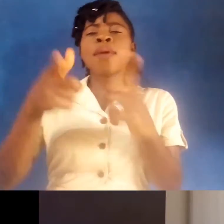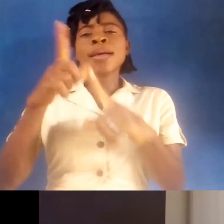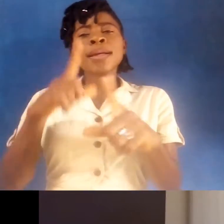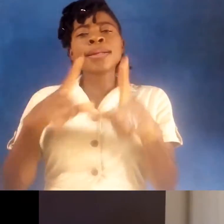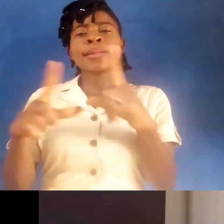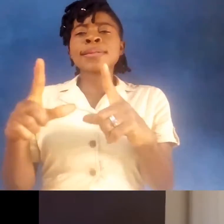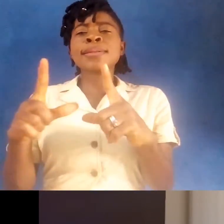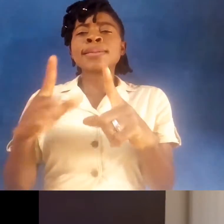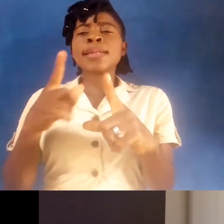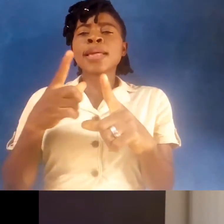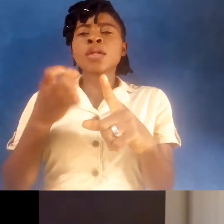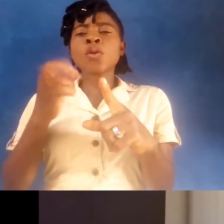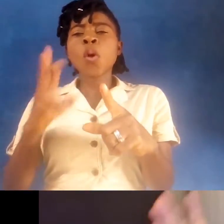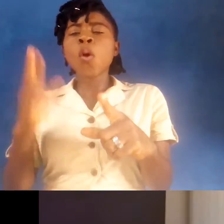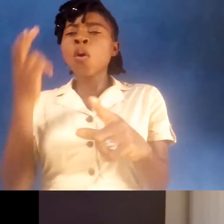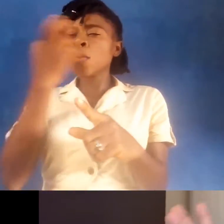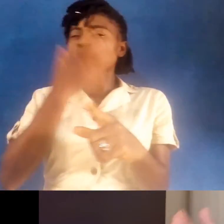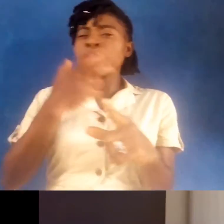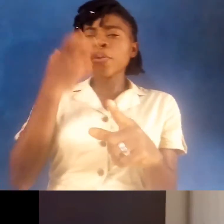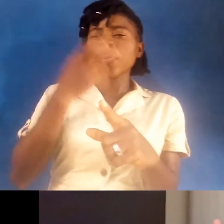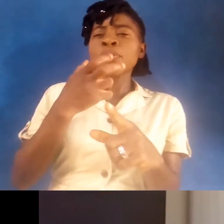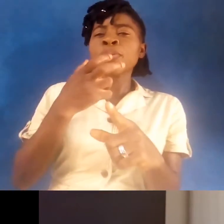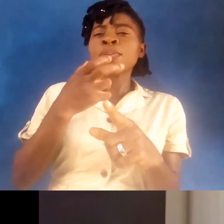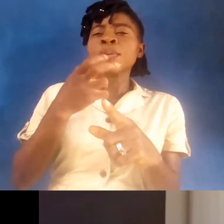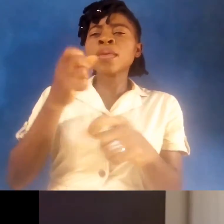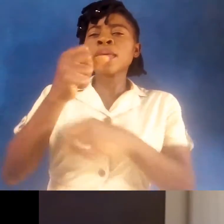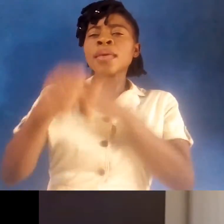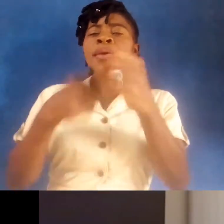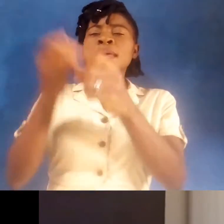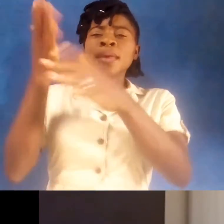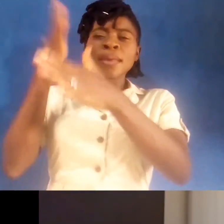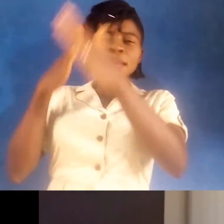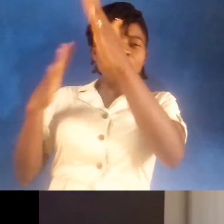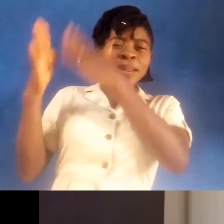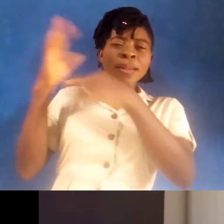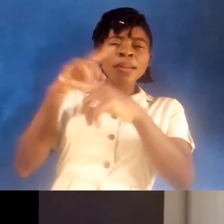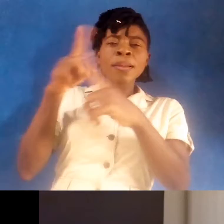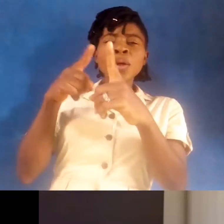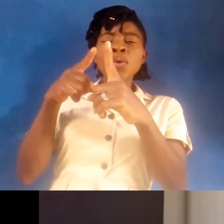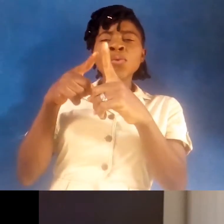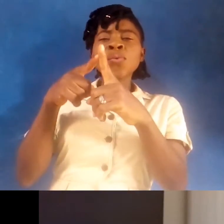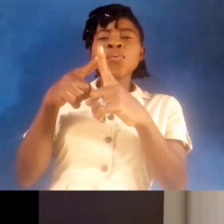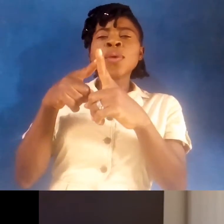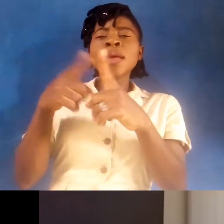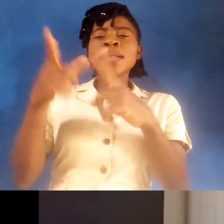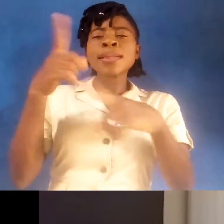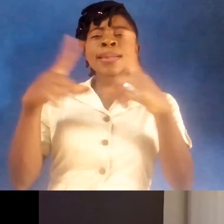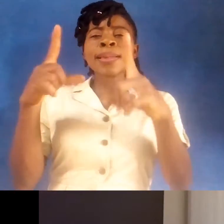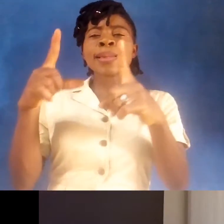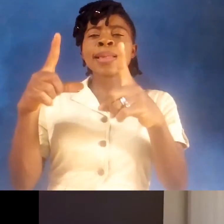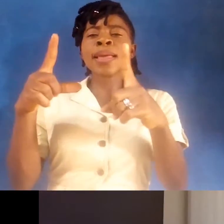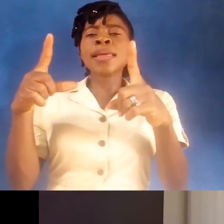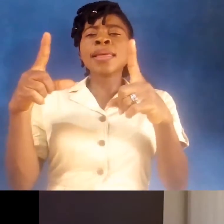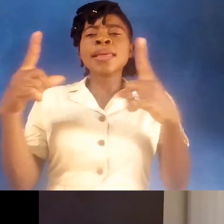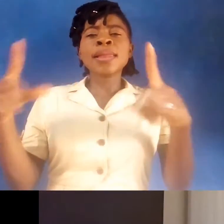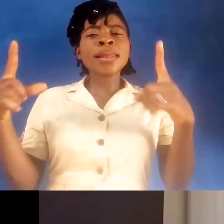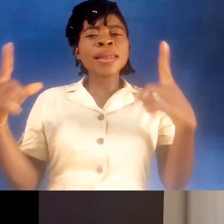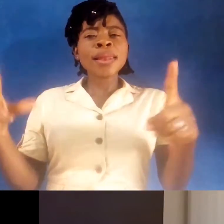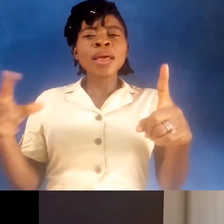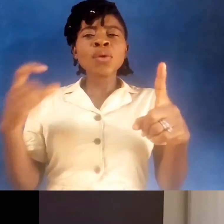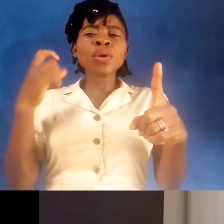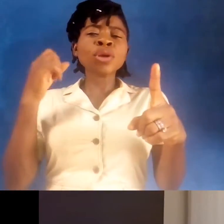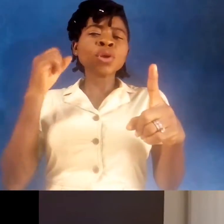Years back, when sign language was not looked upon as a full